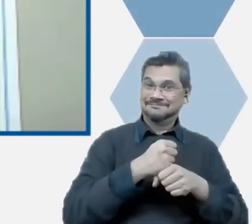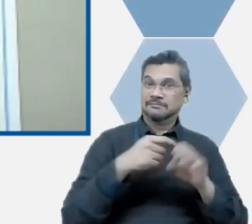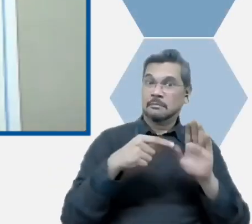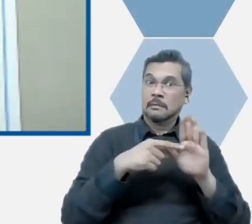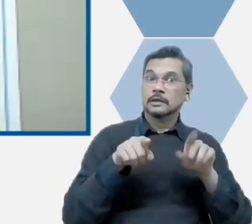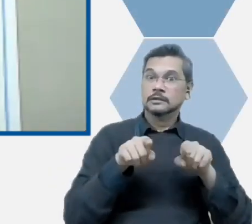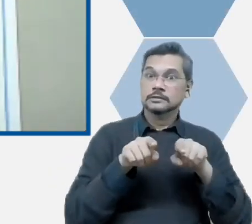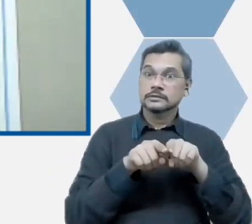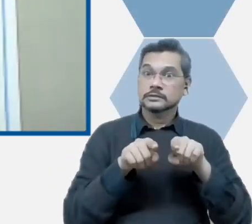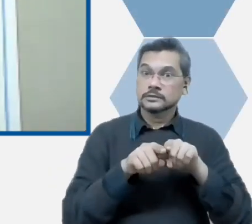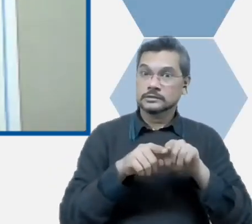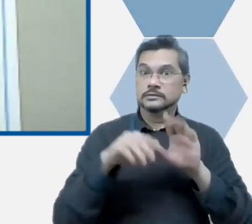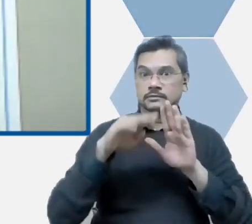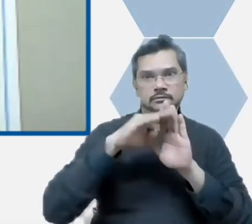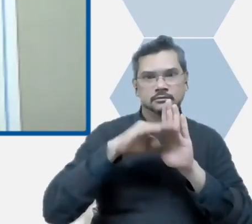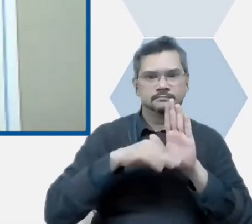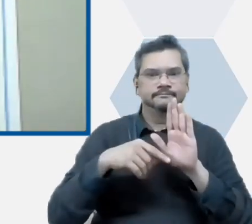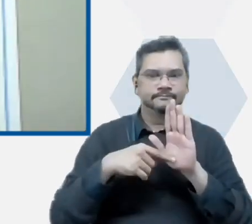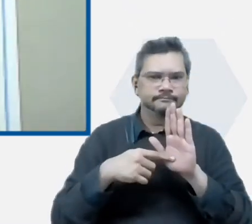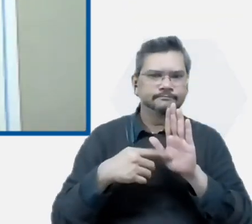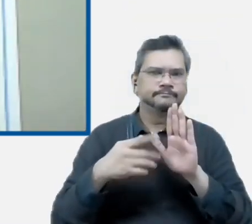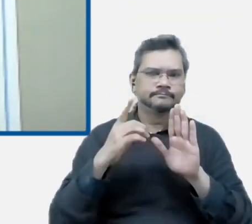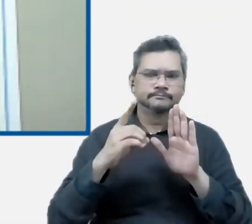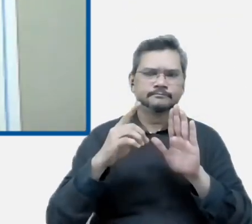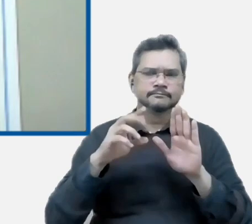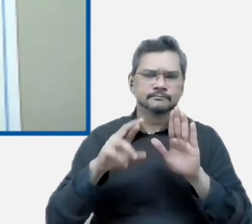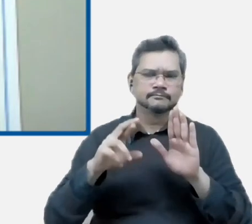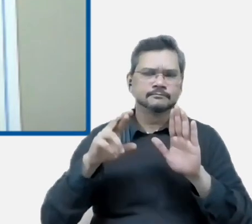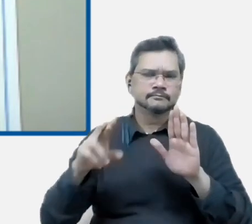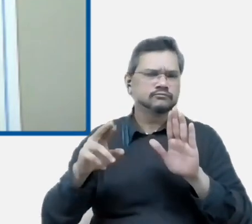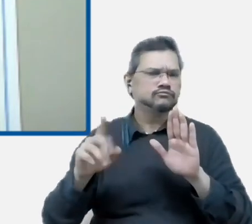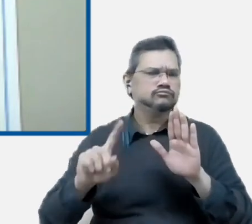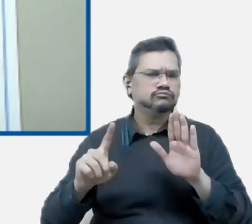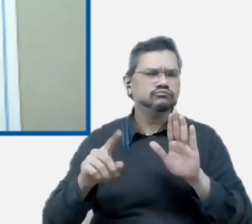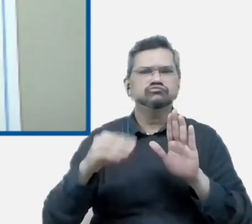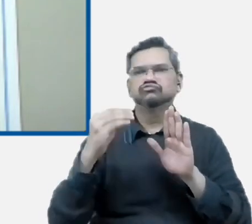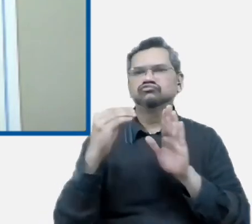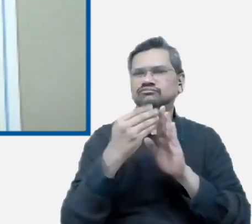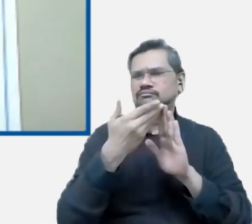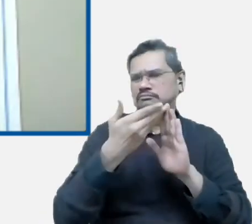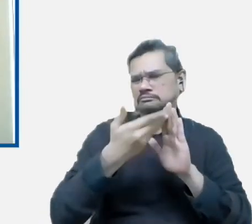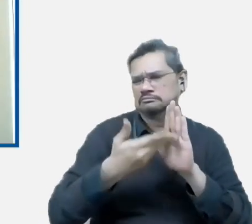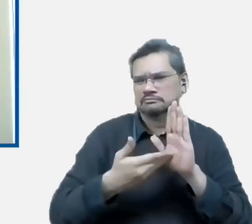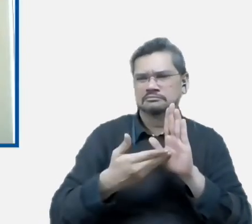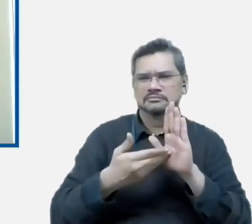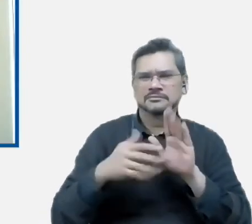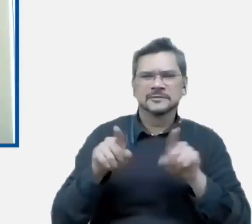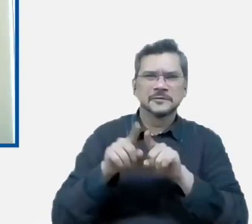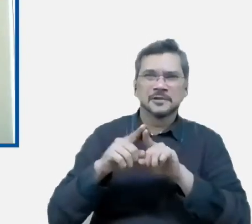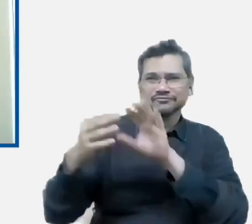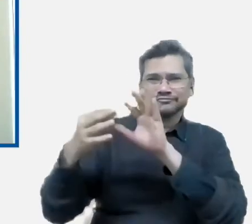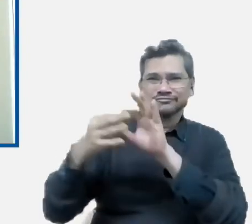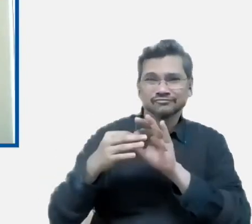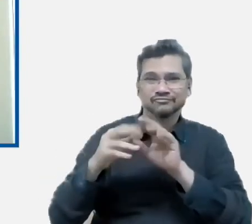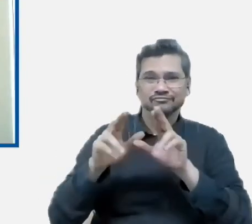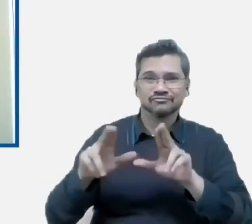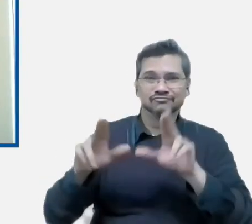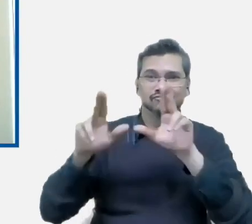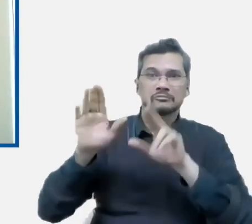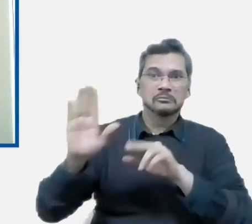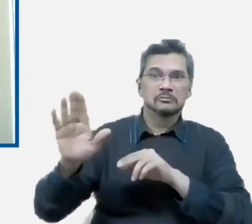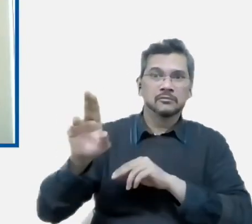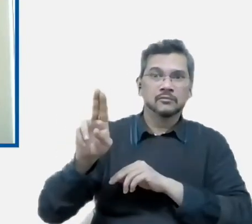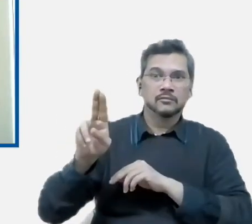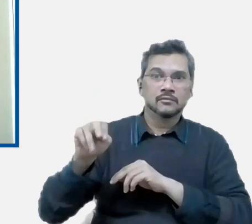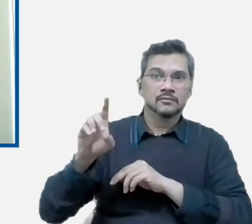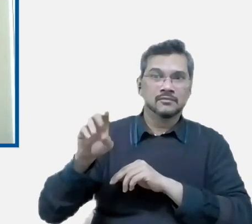disaster risk, which we all share from a UNDRR perspective. Thank you so much, Chair. Okay, thank you very